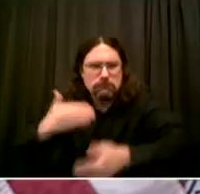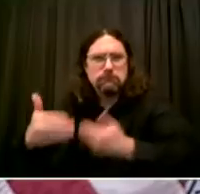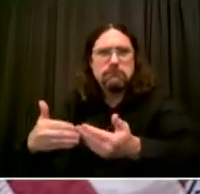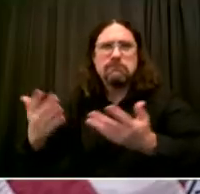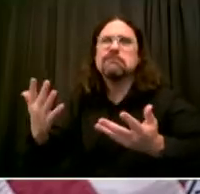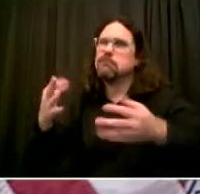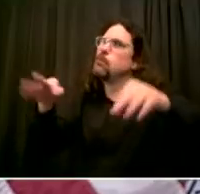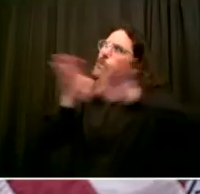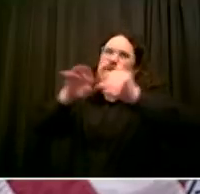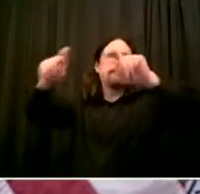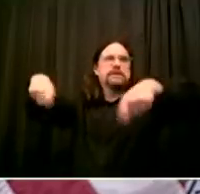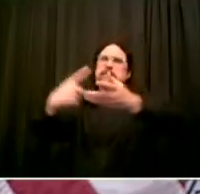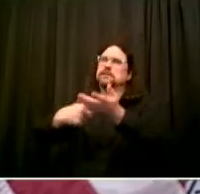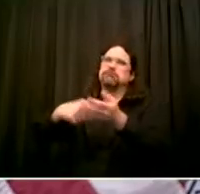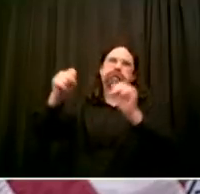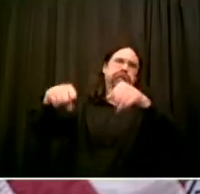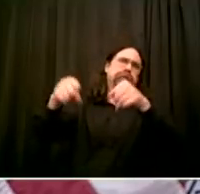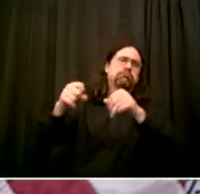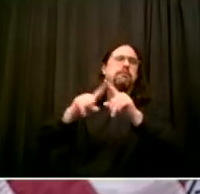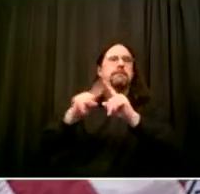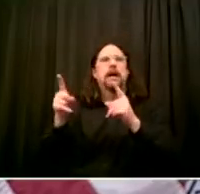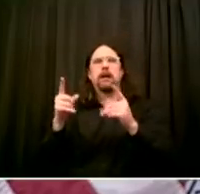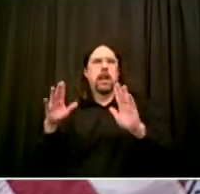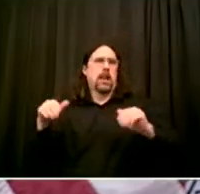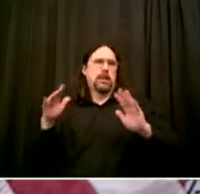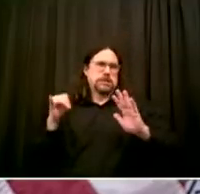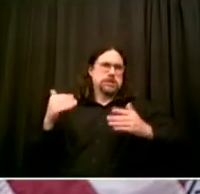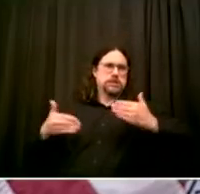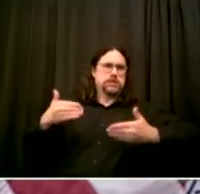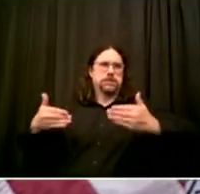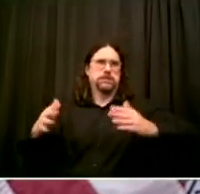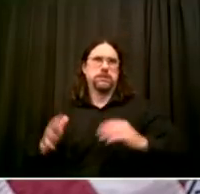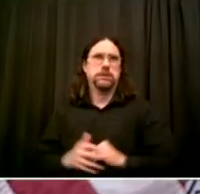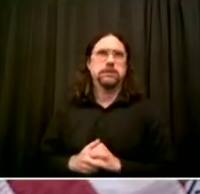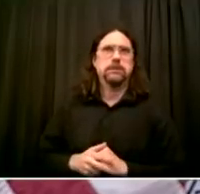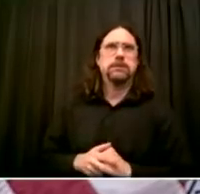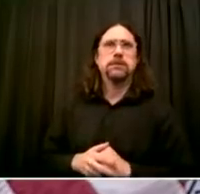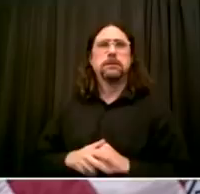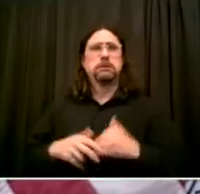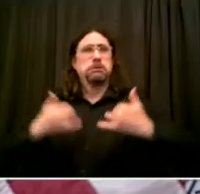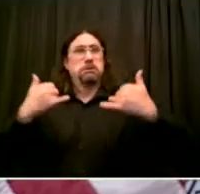So the answer is still assessing, but we will have more to say on it.